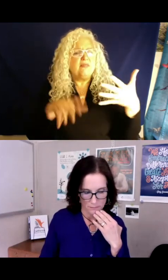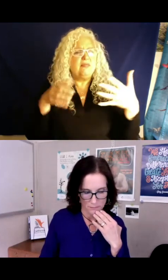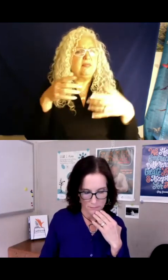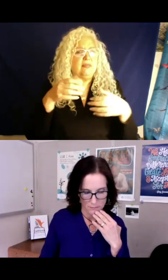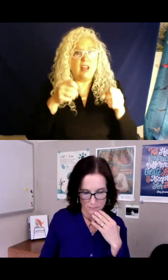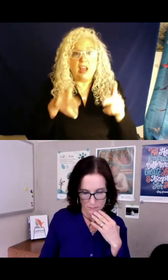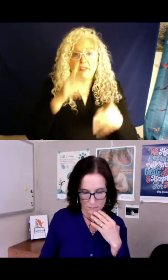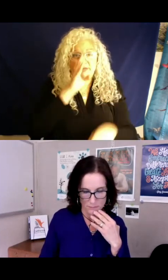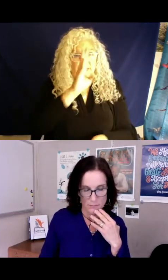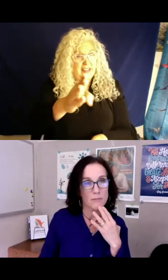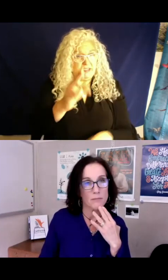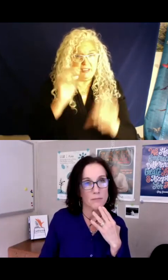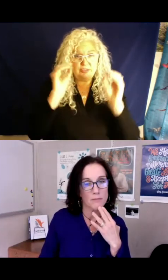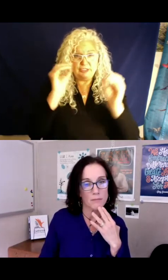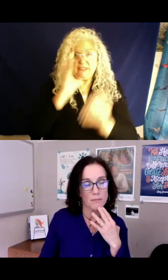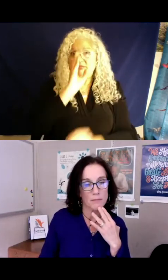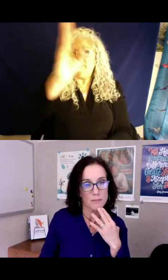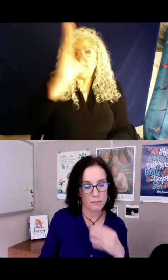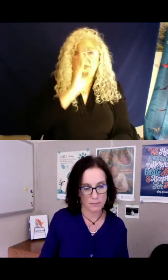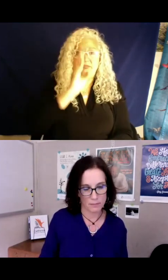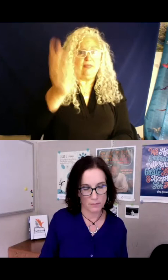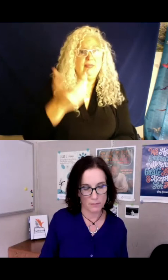as a least restrictive environment because there are